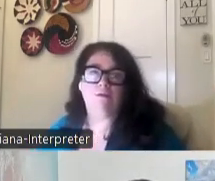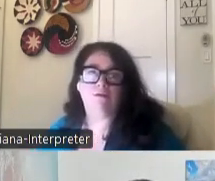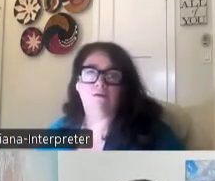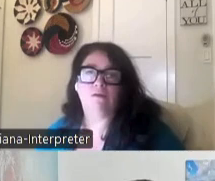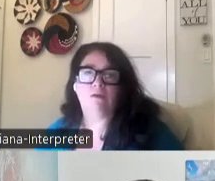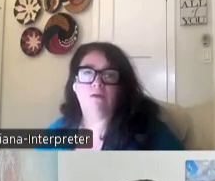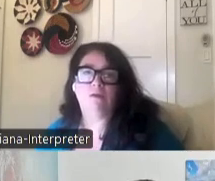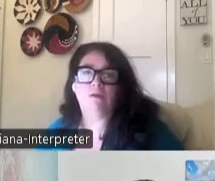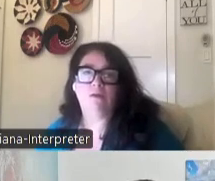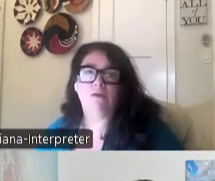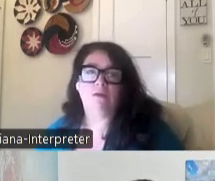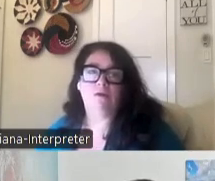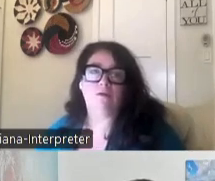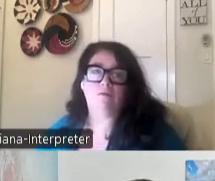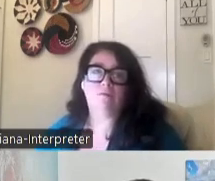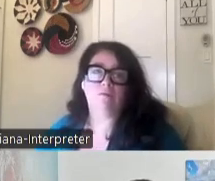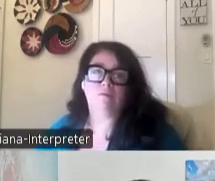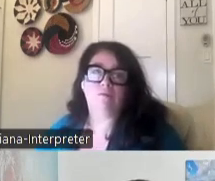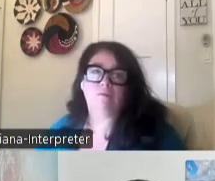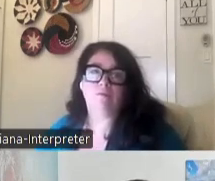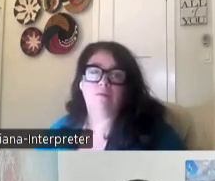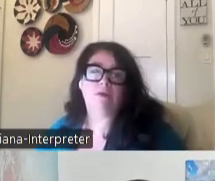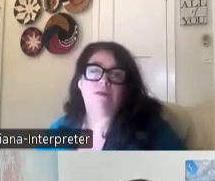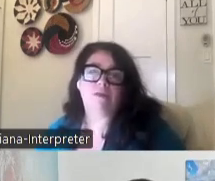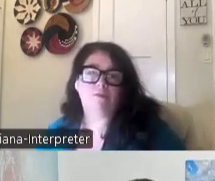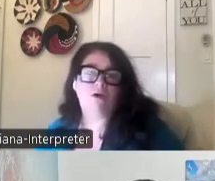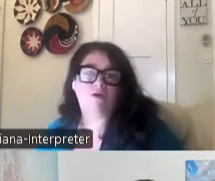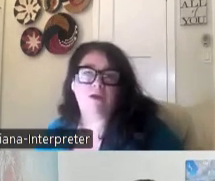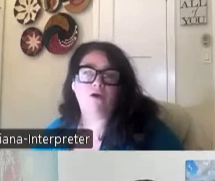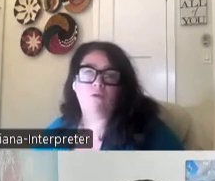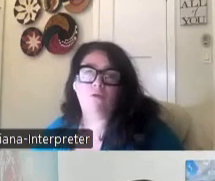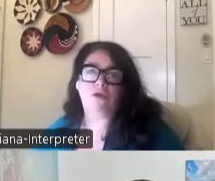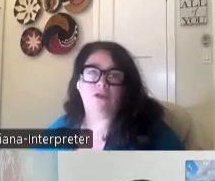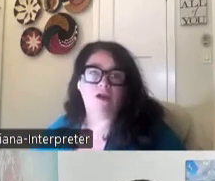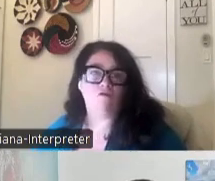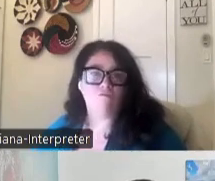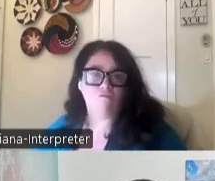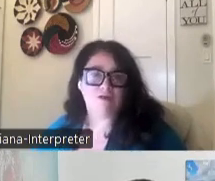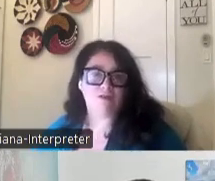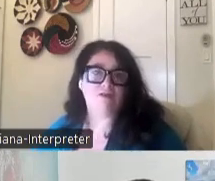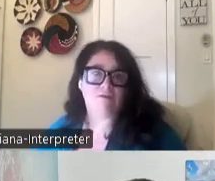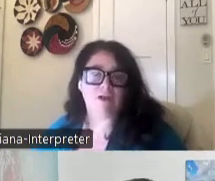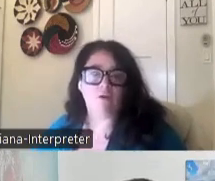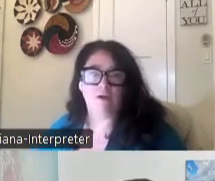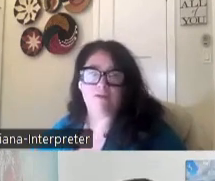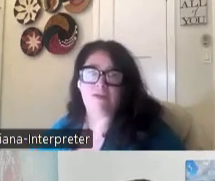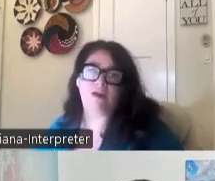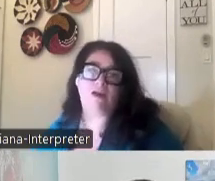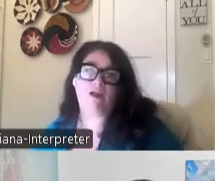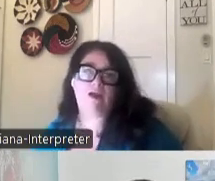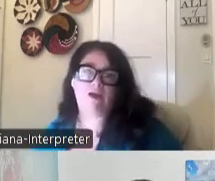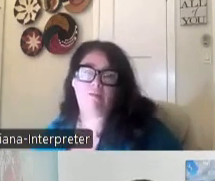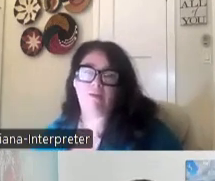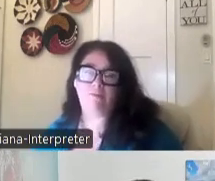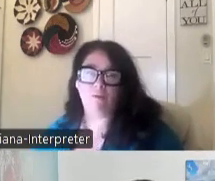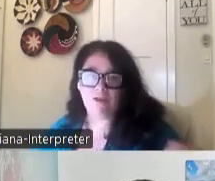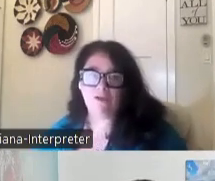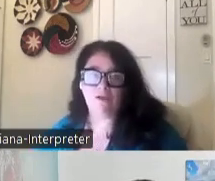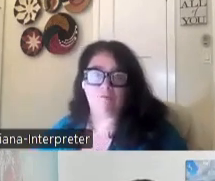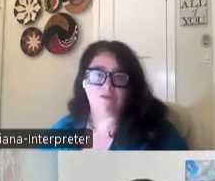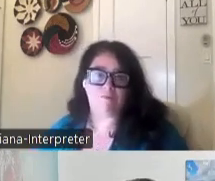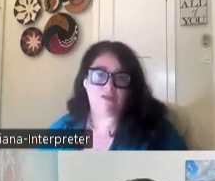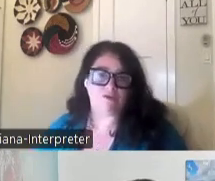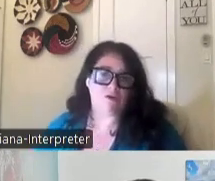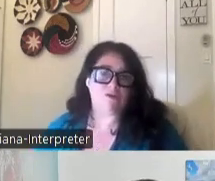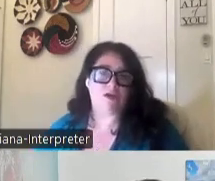average precipitation in California may change in a warming climate. That's would be what we call sign change uncertainty, in the